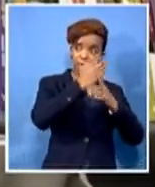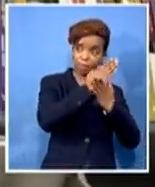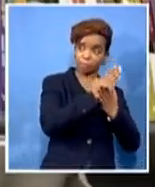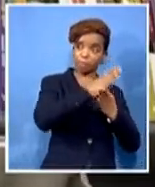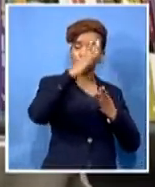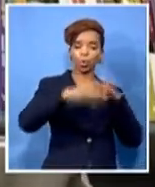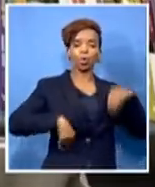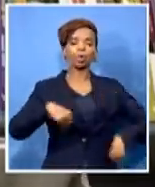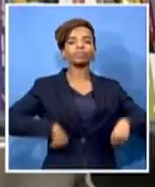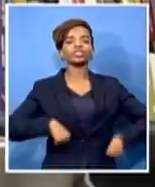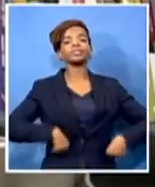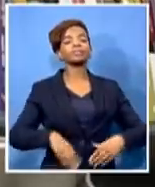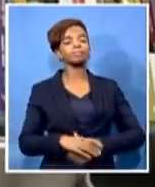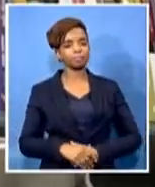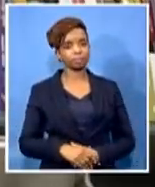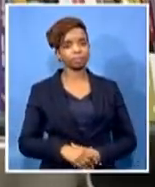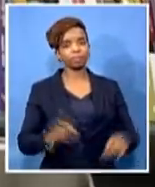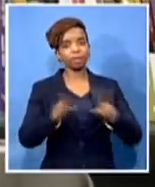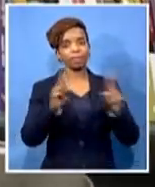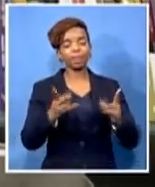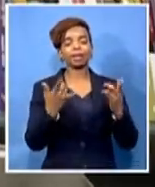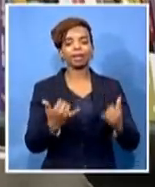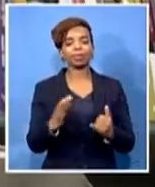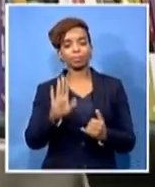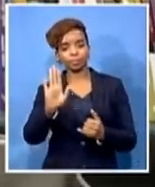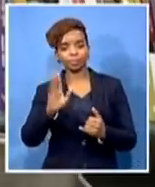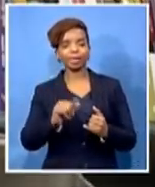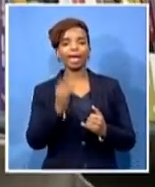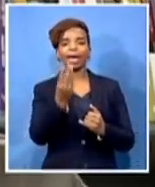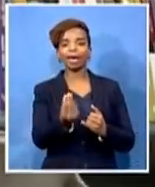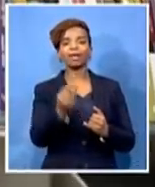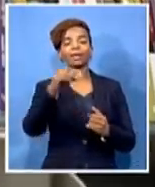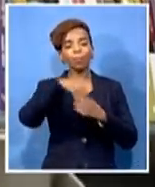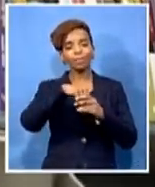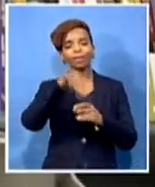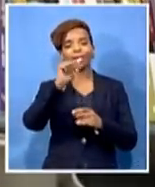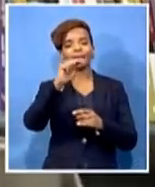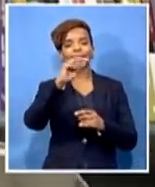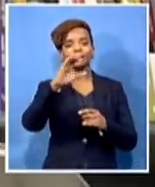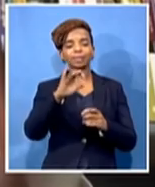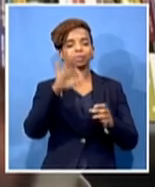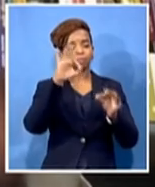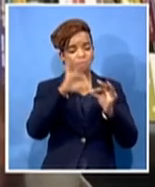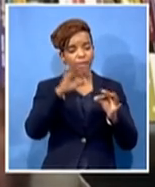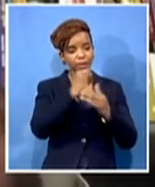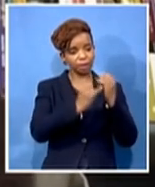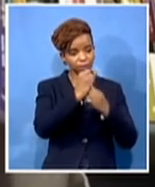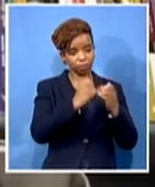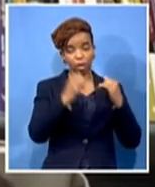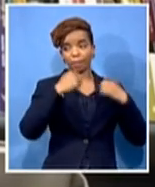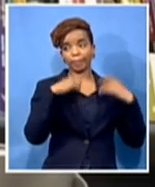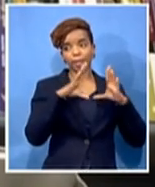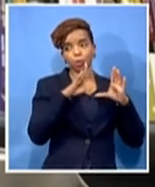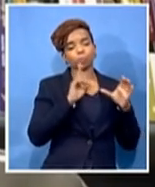certain individuals are associated with certain groups. And unfortunately, in the ANC today, we have got two